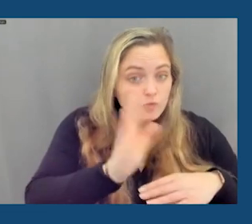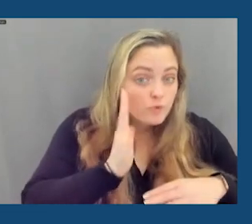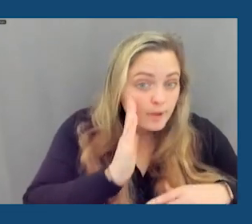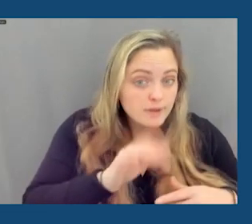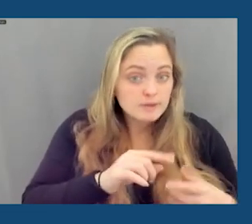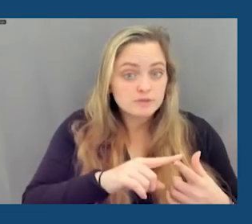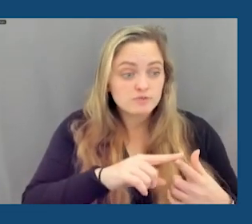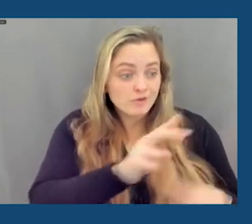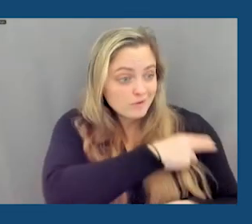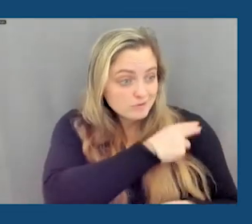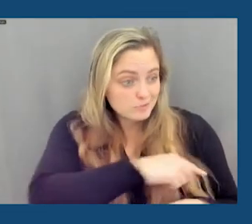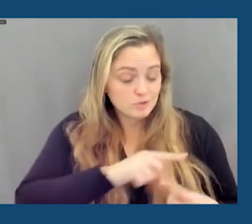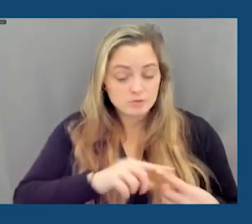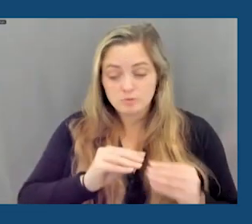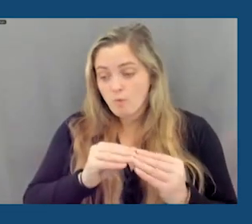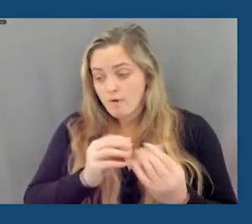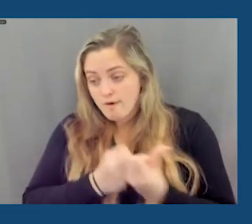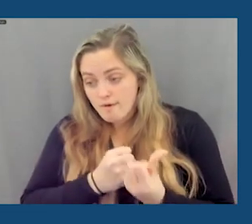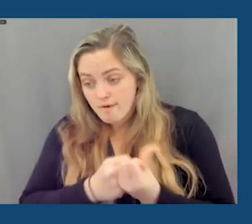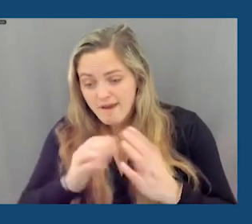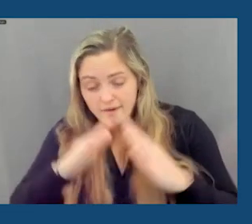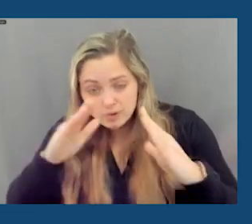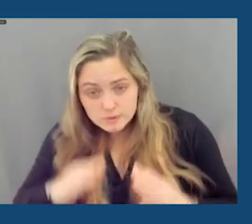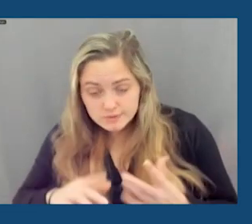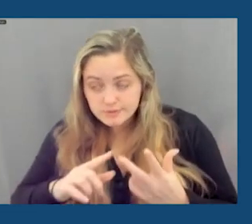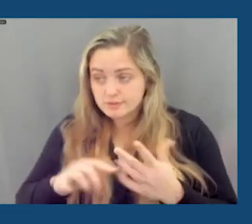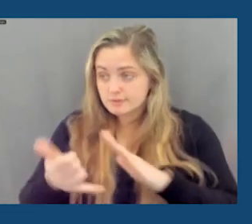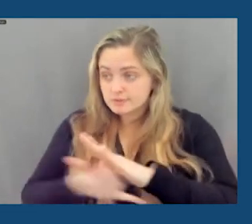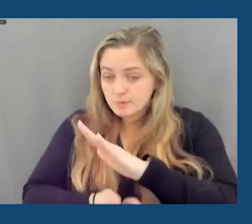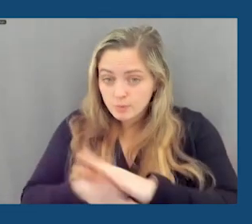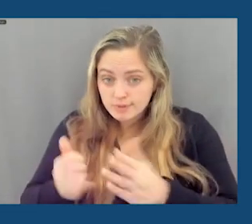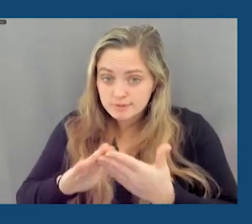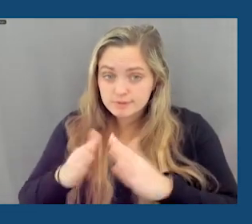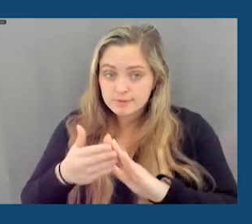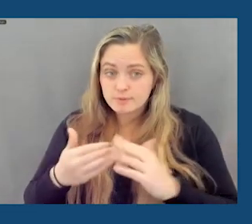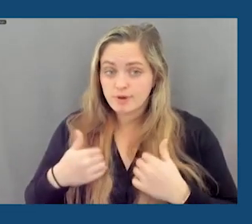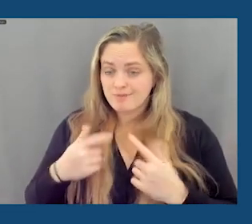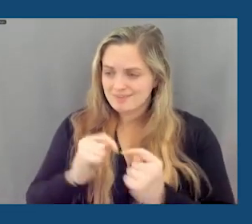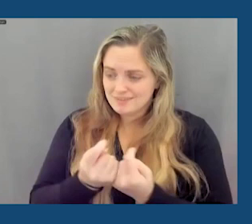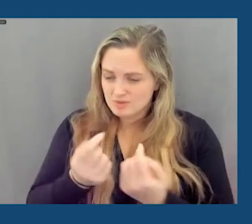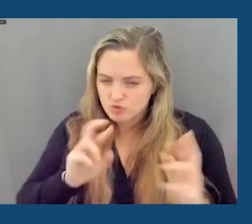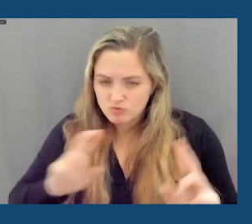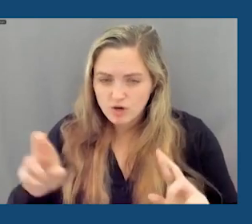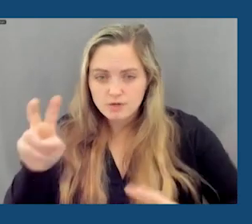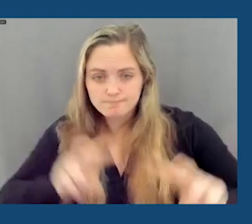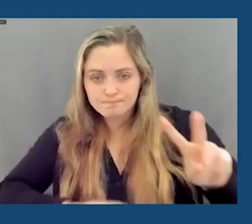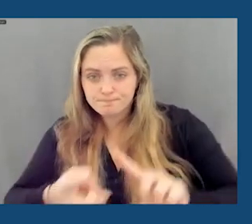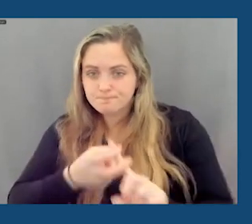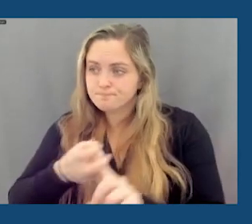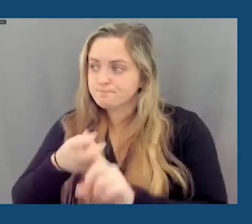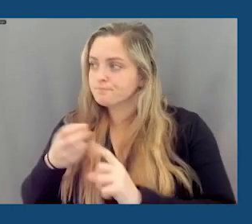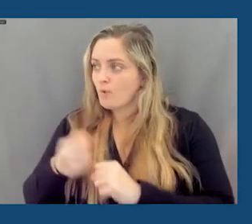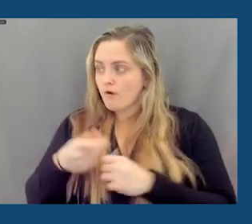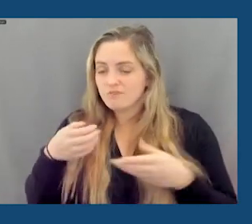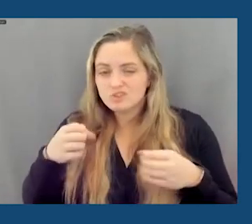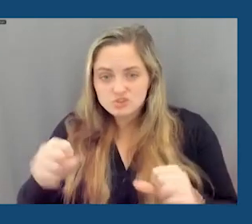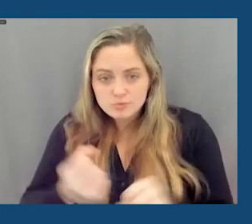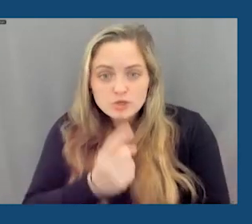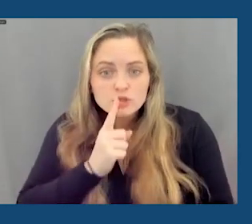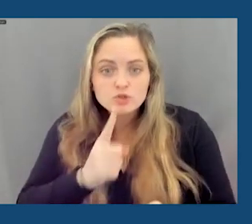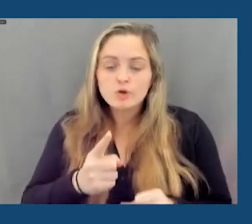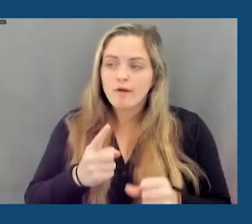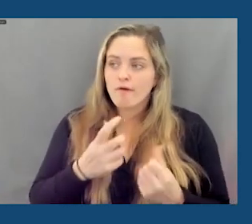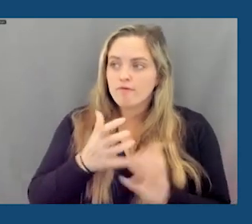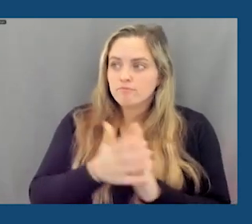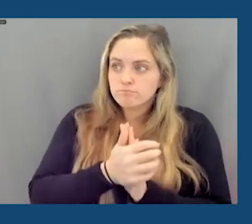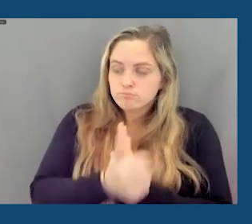housing available, that in the subways and the cities we have teams that are out there bringing people in off the streets and helping them have coping skills